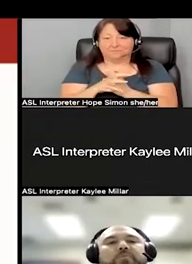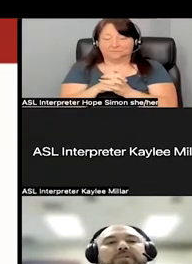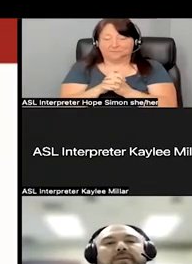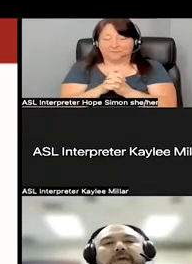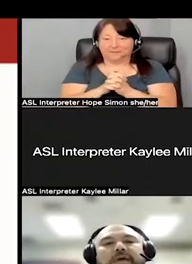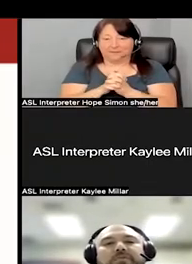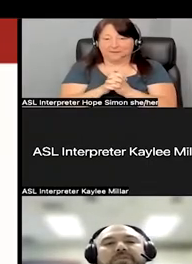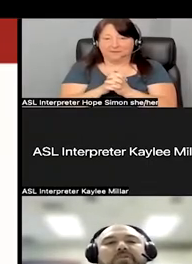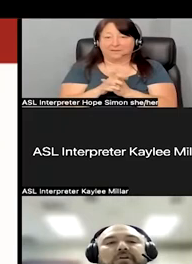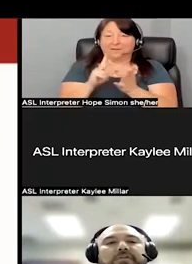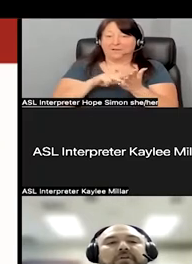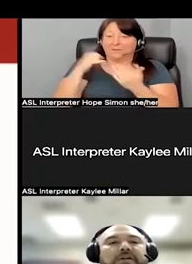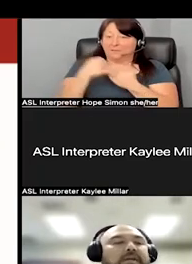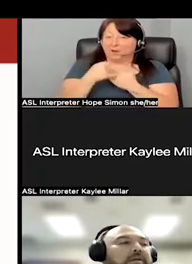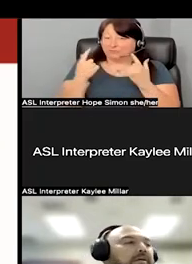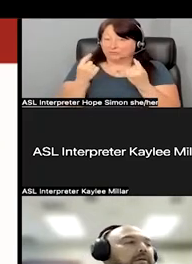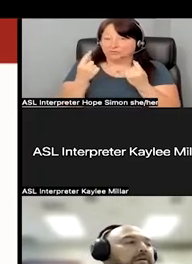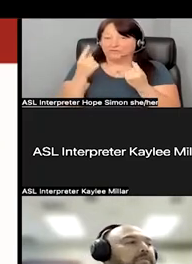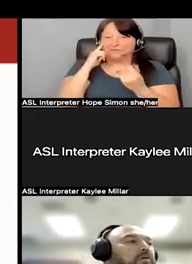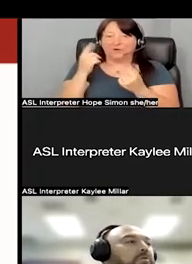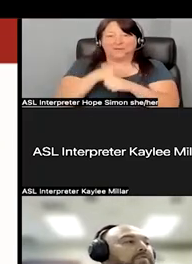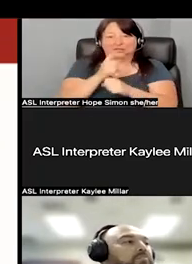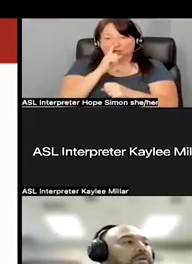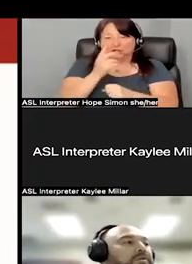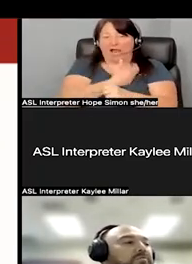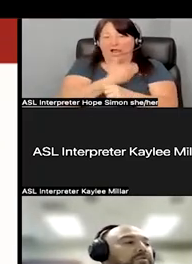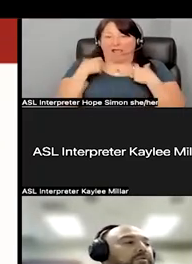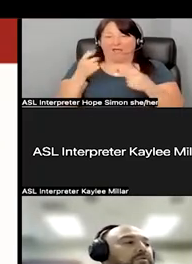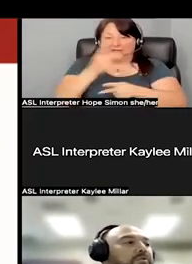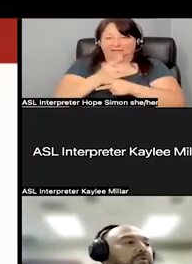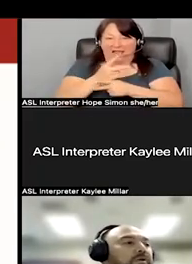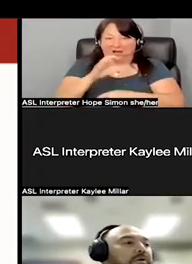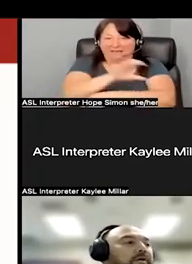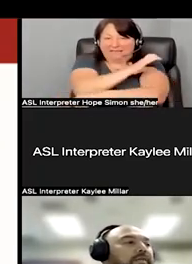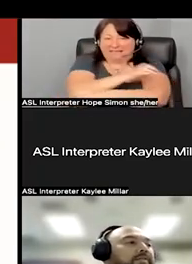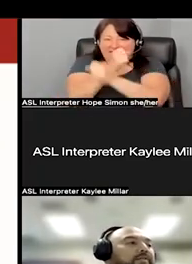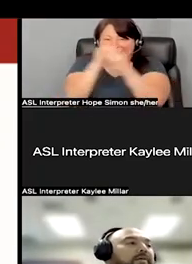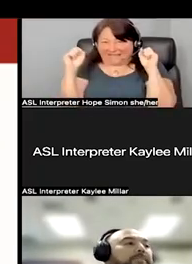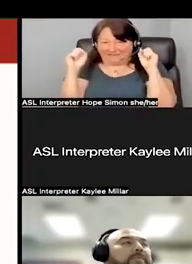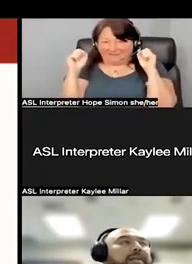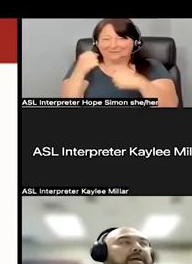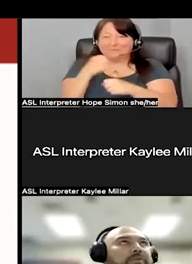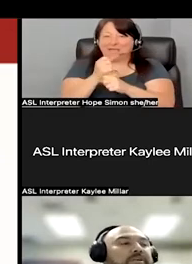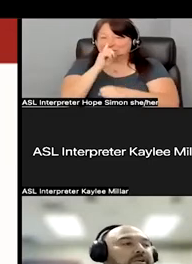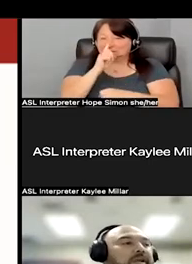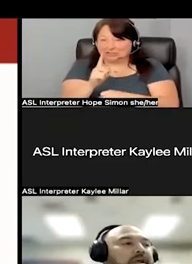The project that we had was secure a healthcare clinic. The goal of the project was to ensure that